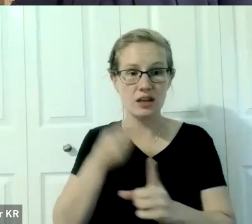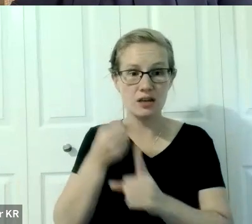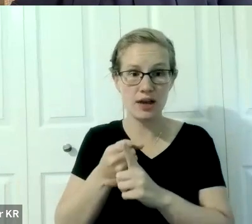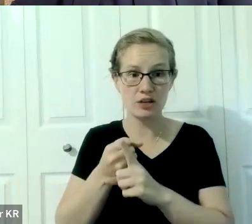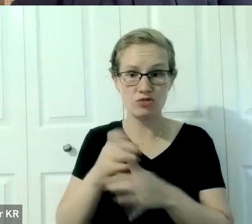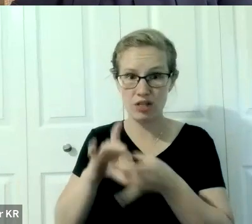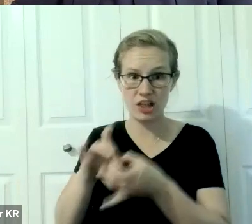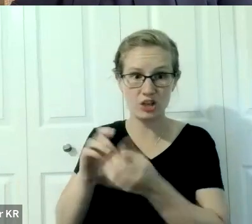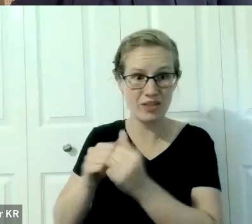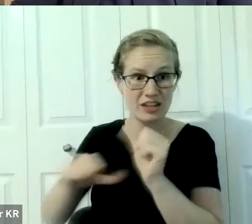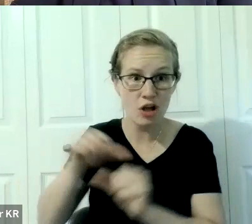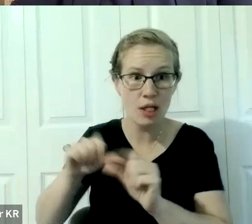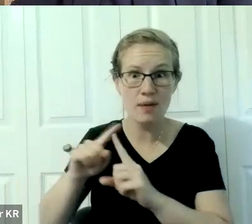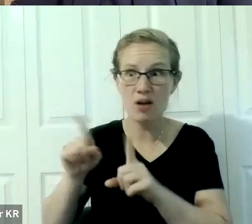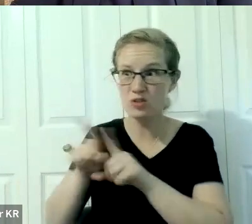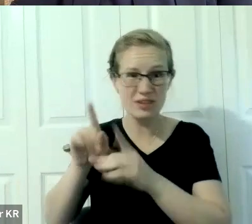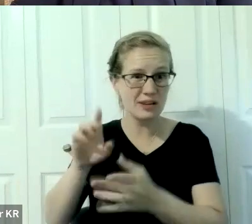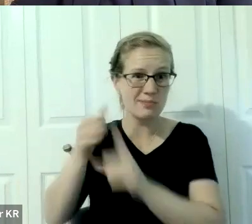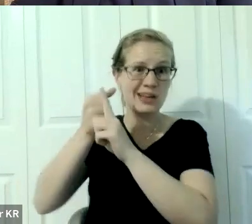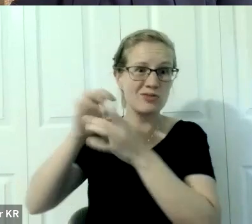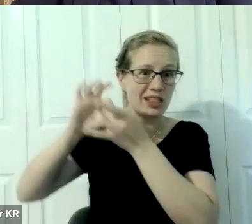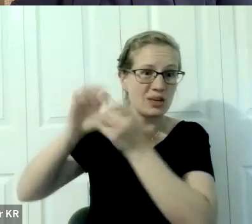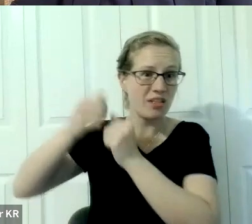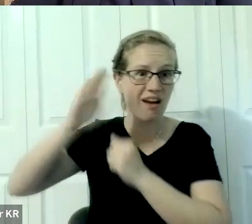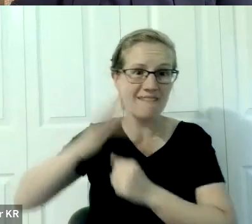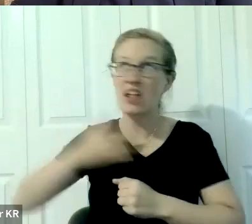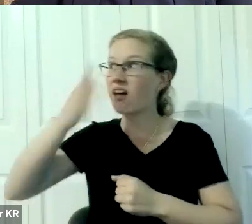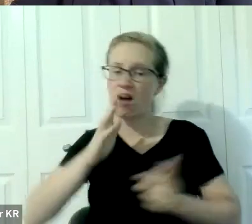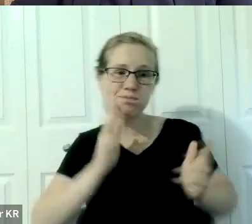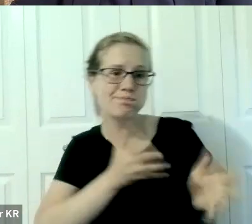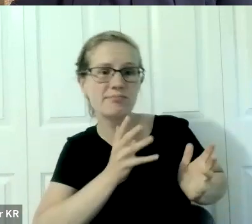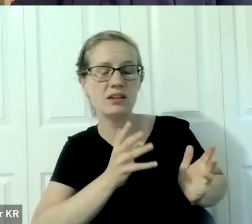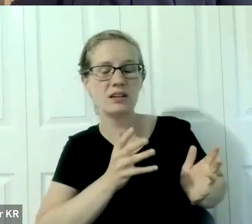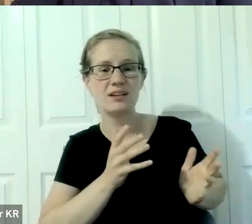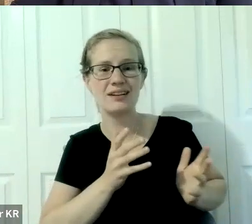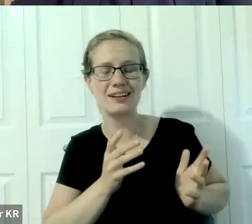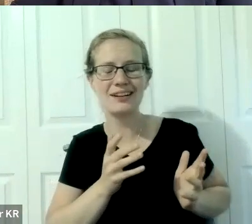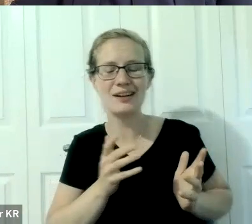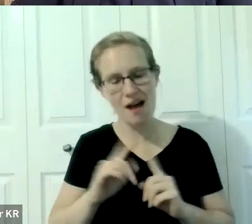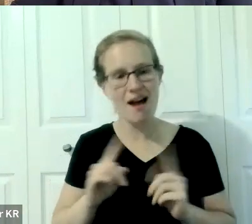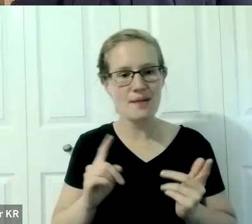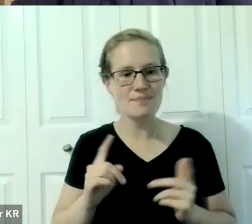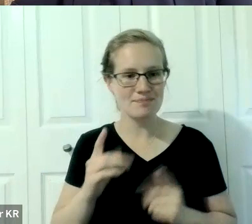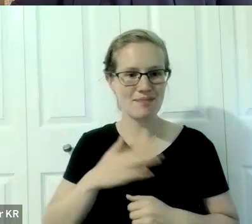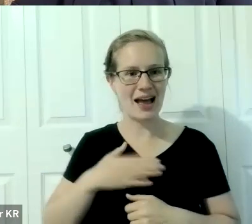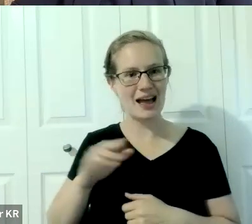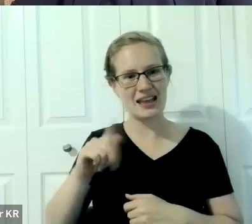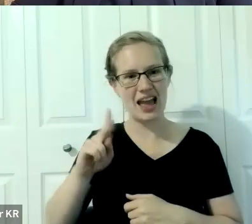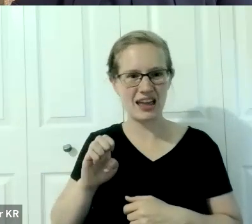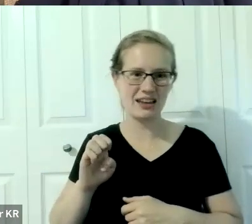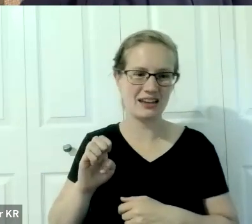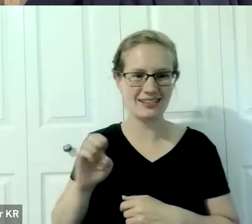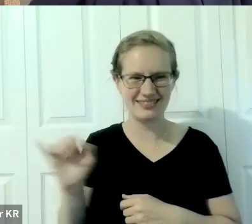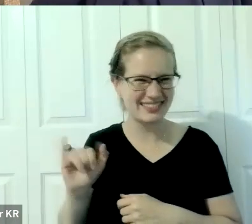affects relationship with God. You can feel as though you're abandoned by God. I'm, you know, my Katie was probably in the